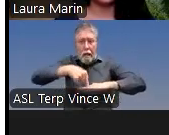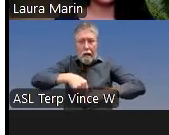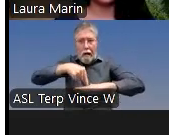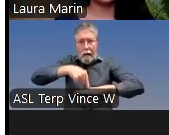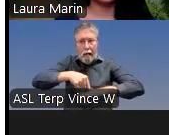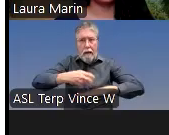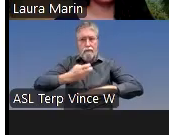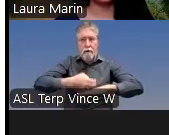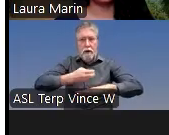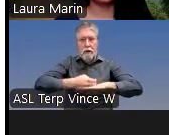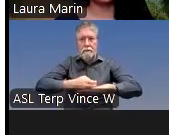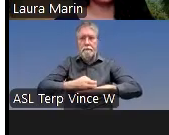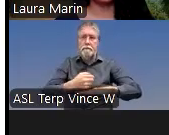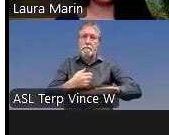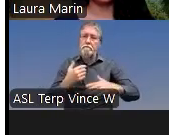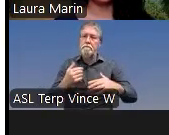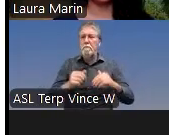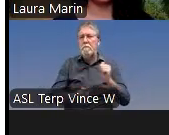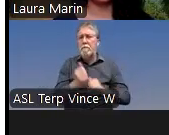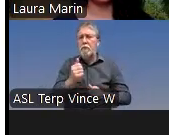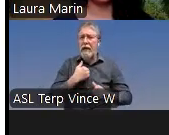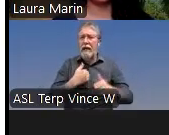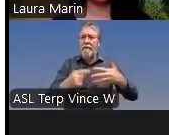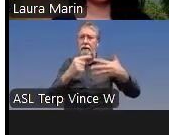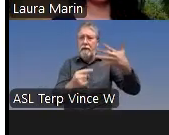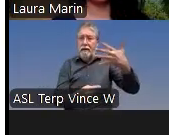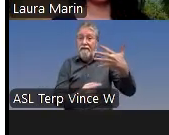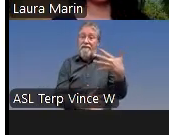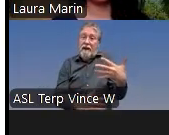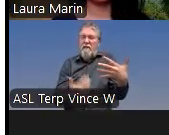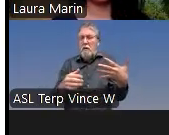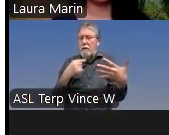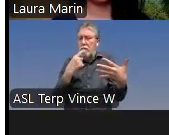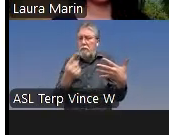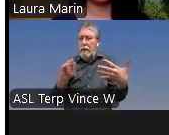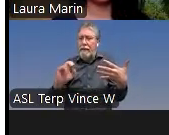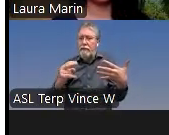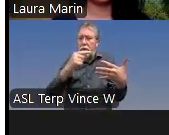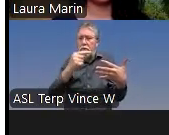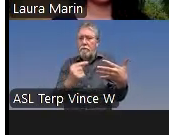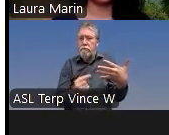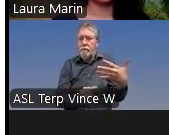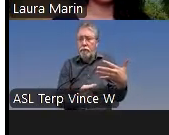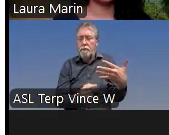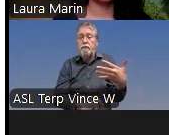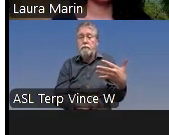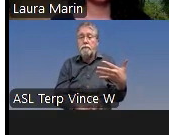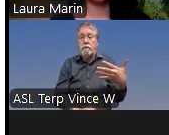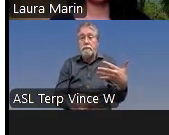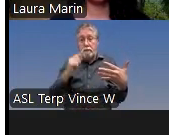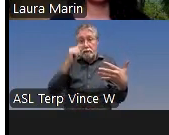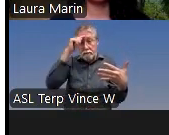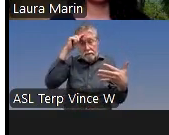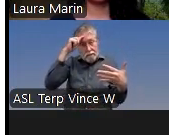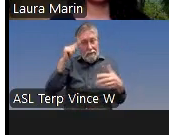have, 5 at those depths I mentioned. And so that comes out to over 1,000 in situ soil